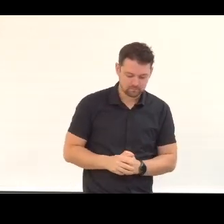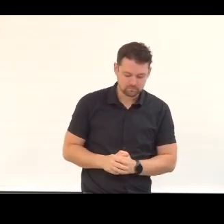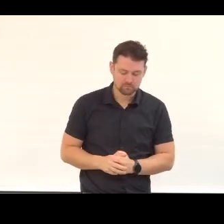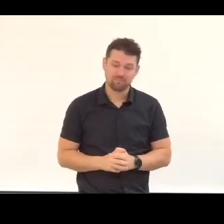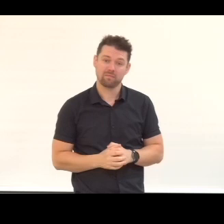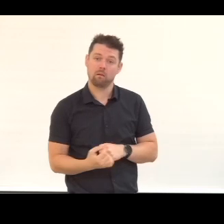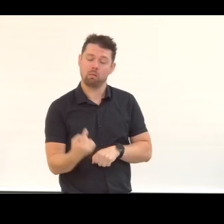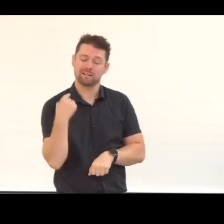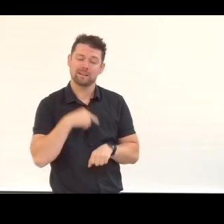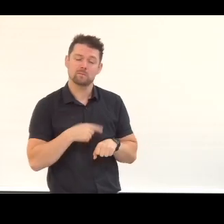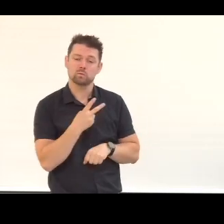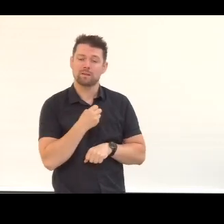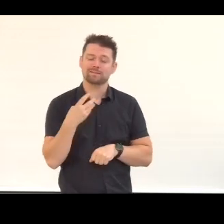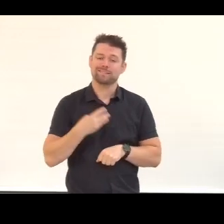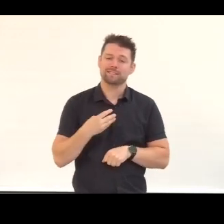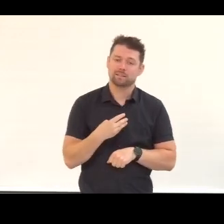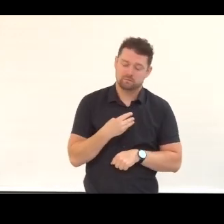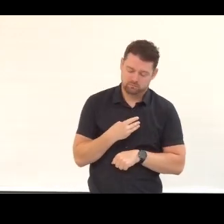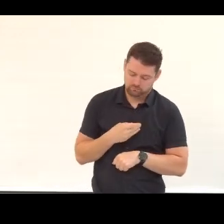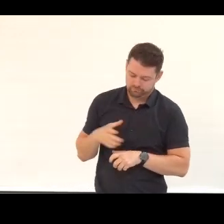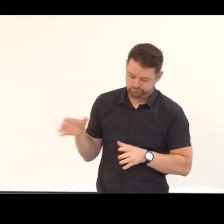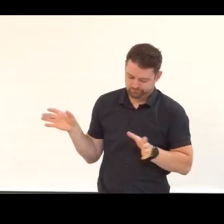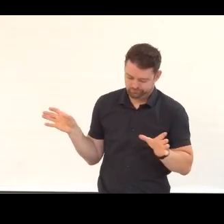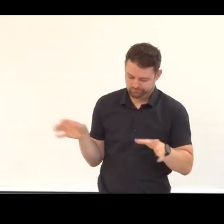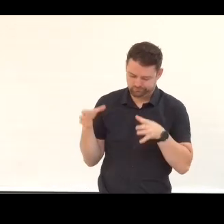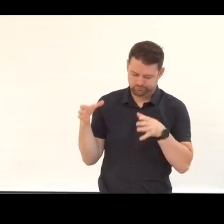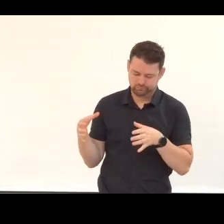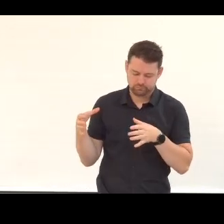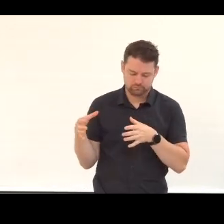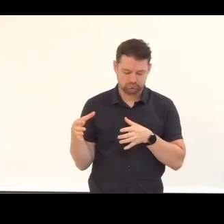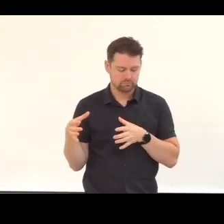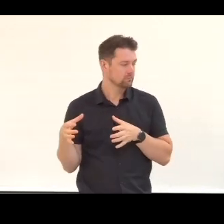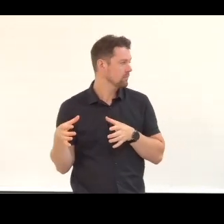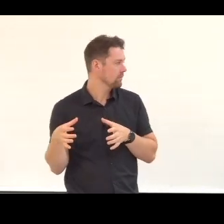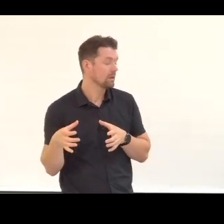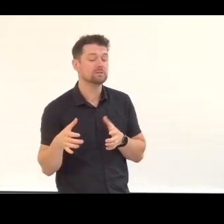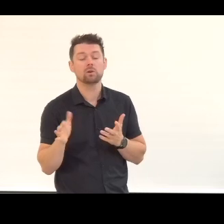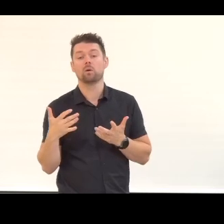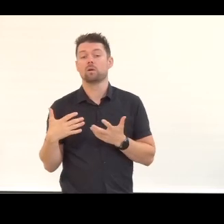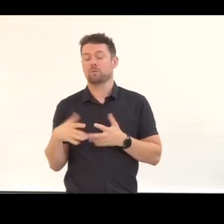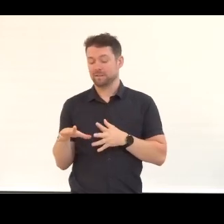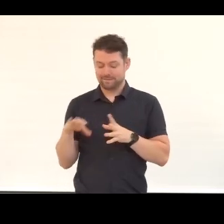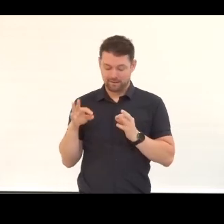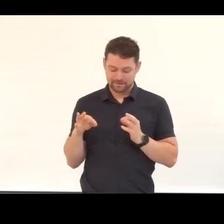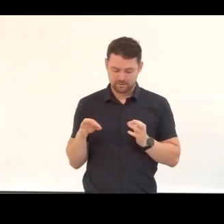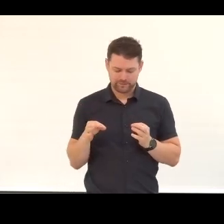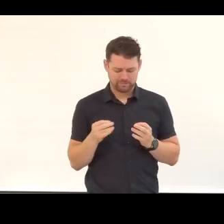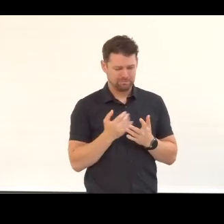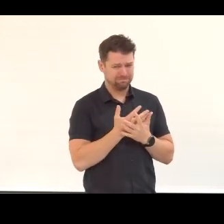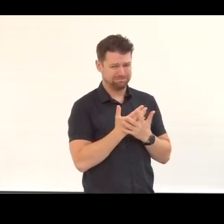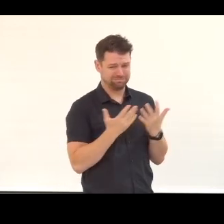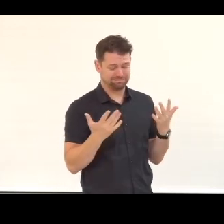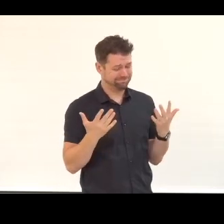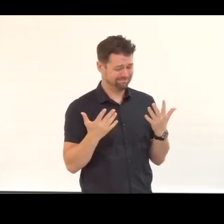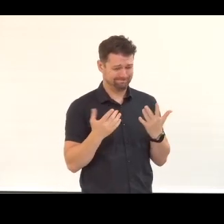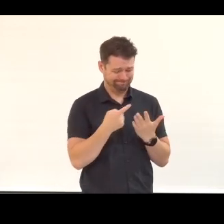was in 2019. And then COVID came. Basically, they get selected. There are many hundreds of